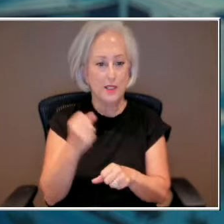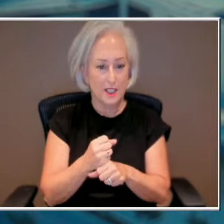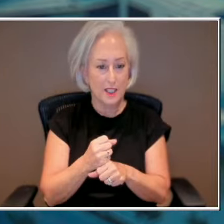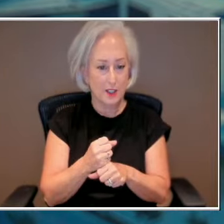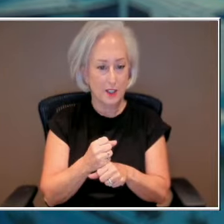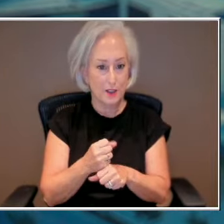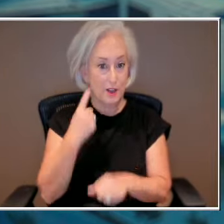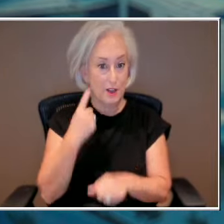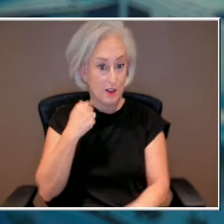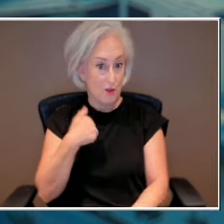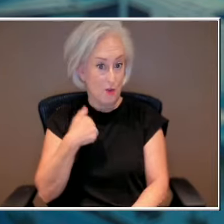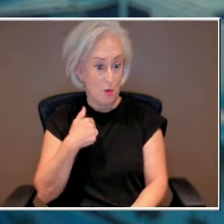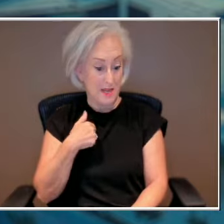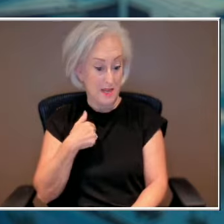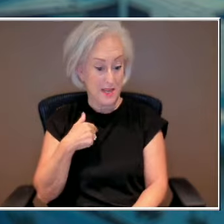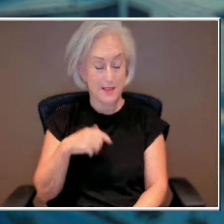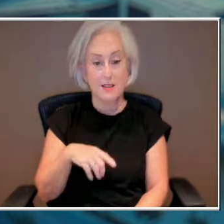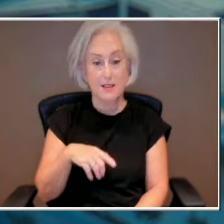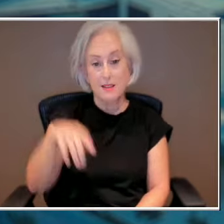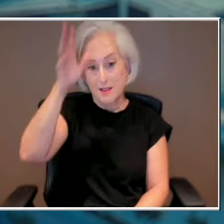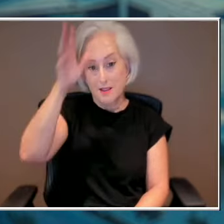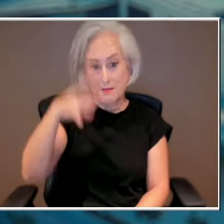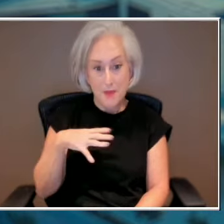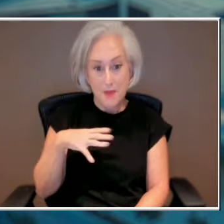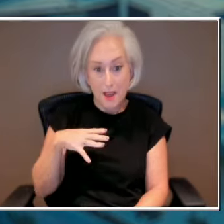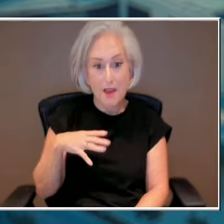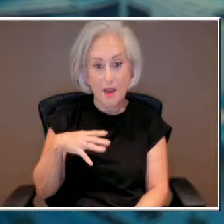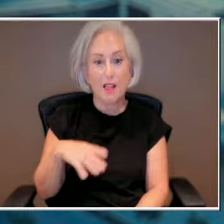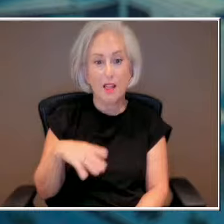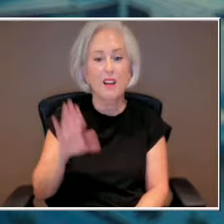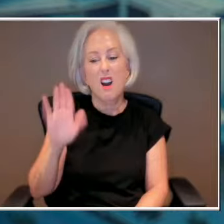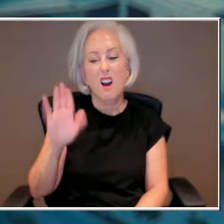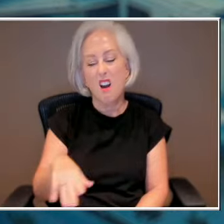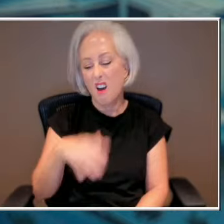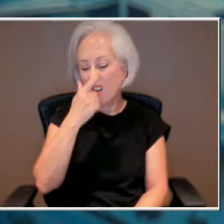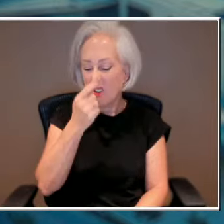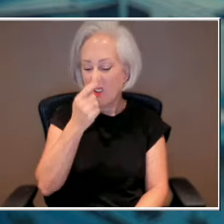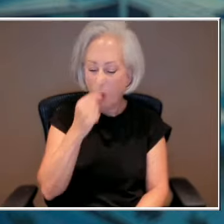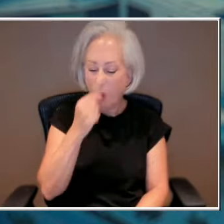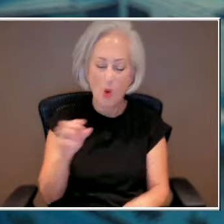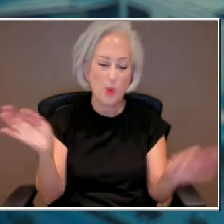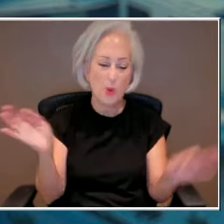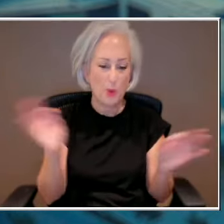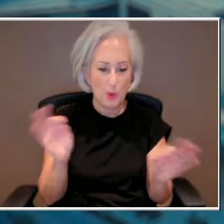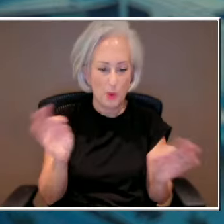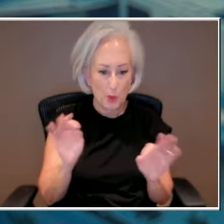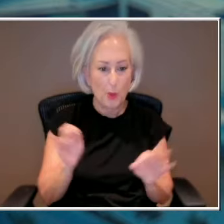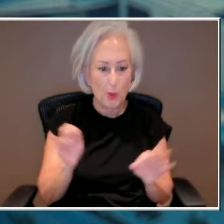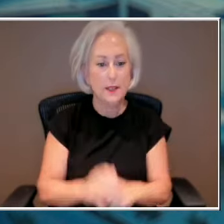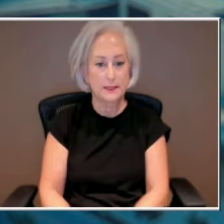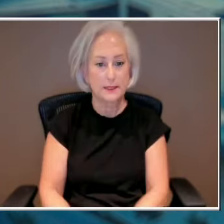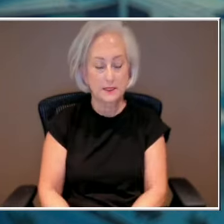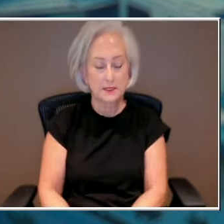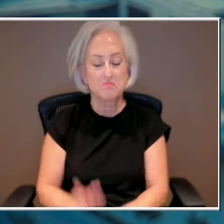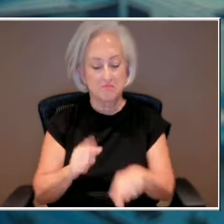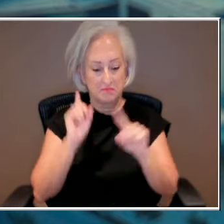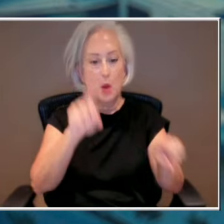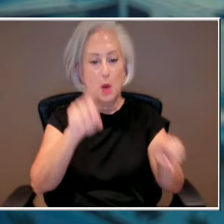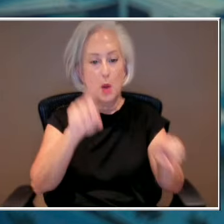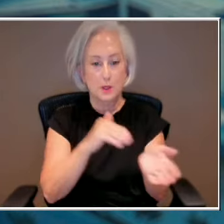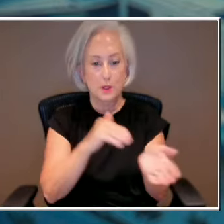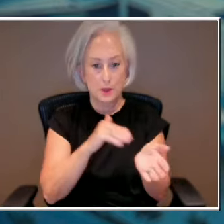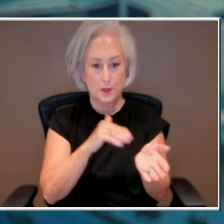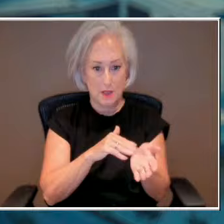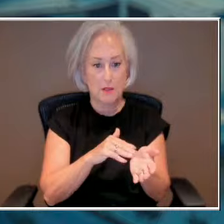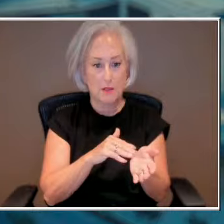male, just kind of chalking it up as, oh, it's a cold, it's nothing. I went to the doctor, primary care and everything, and they would